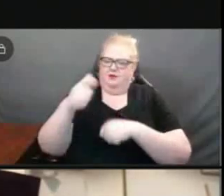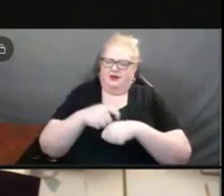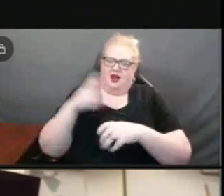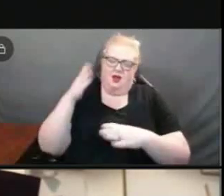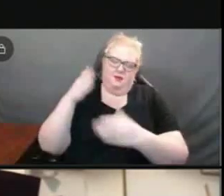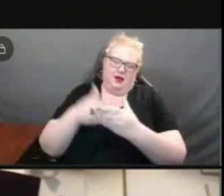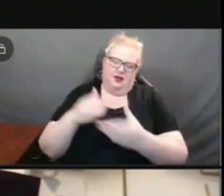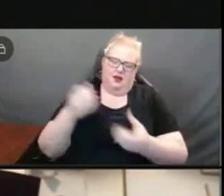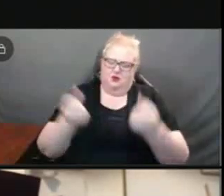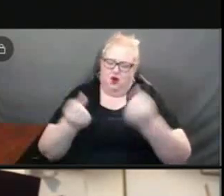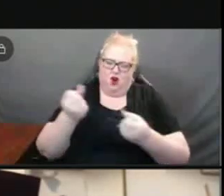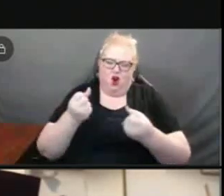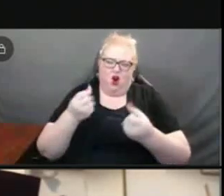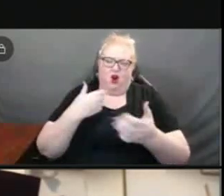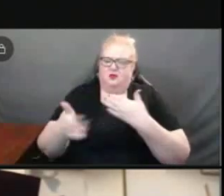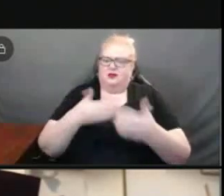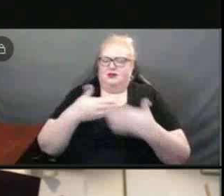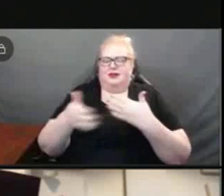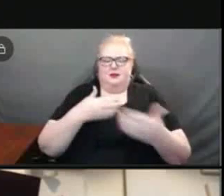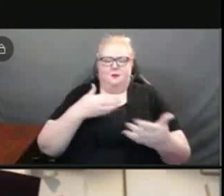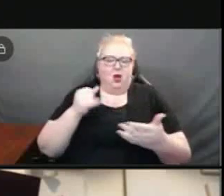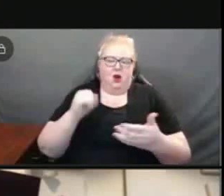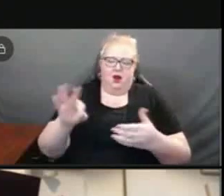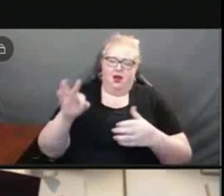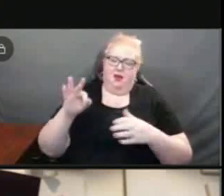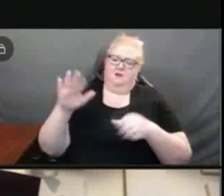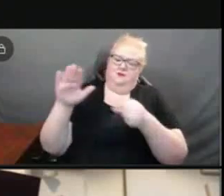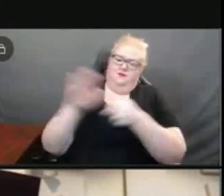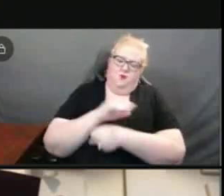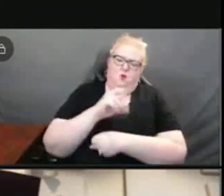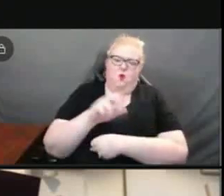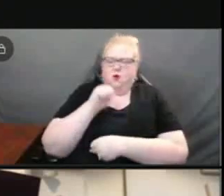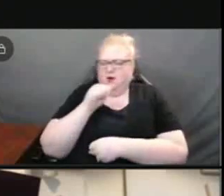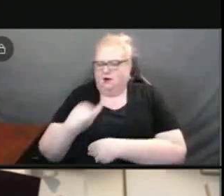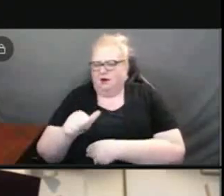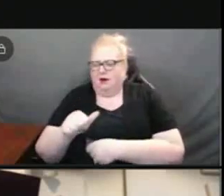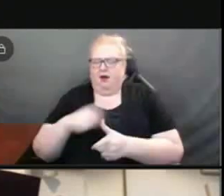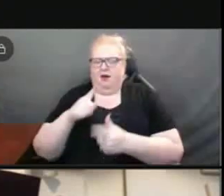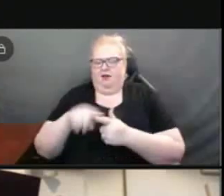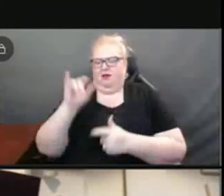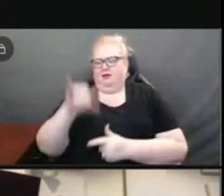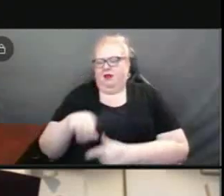many trucks a day are they gonna run through the baseline I-30 intersection?